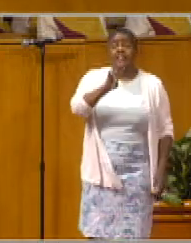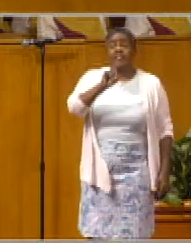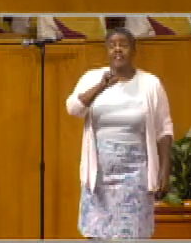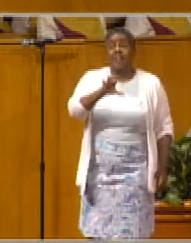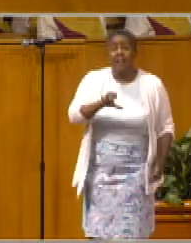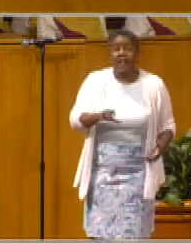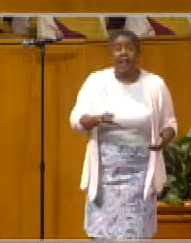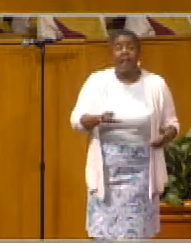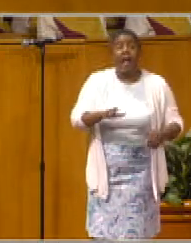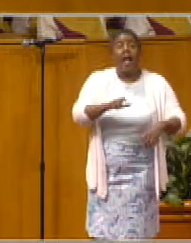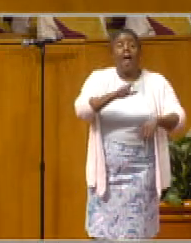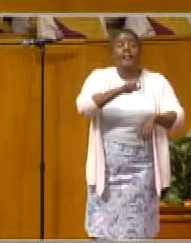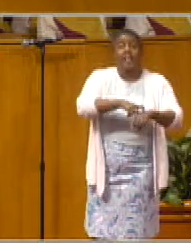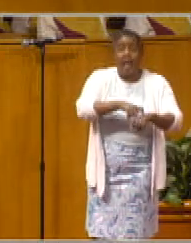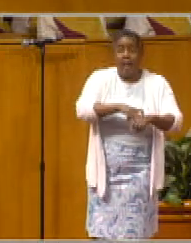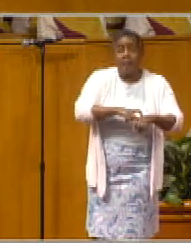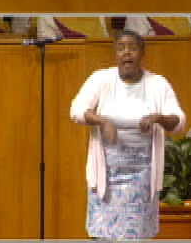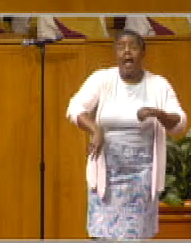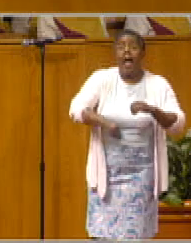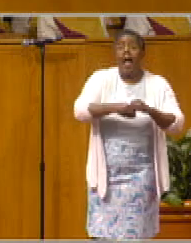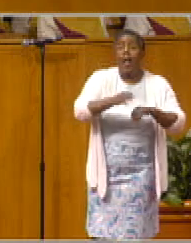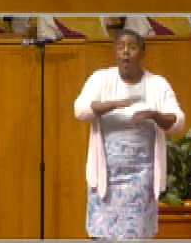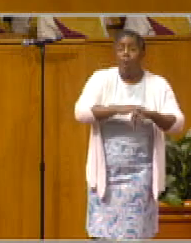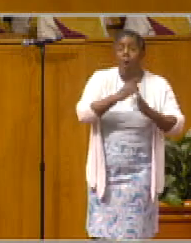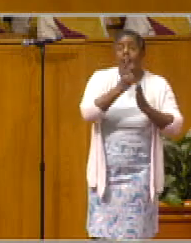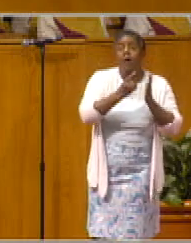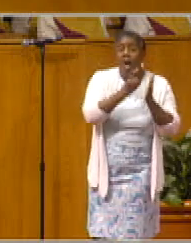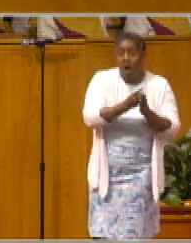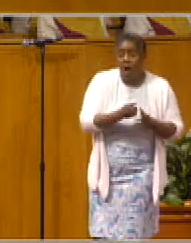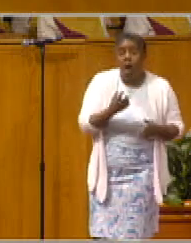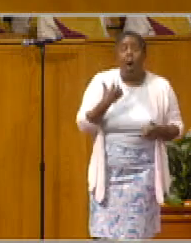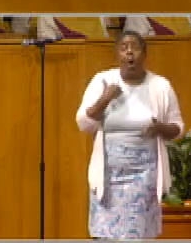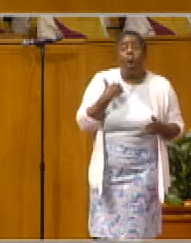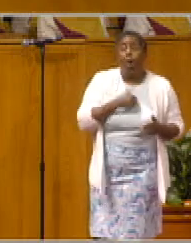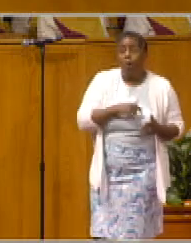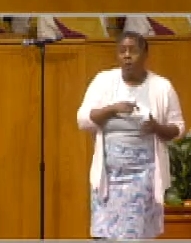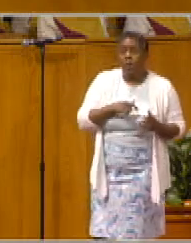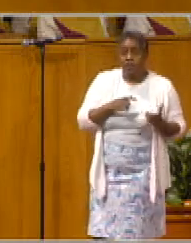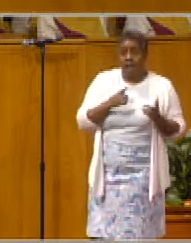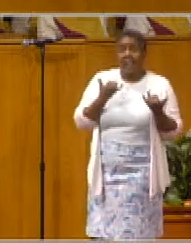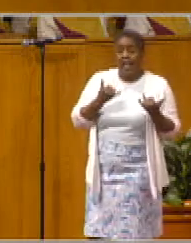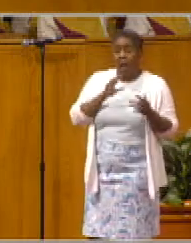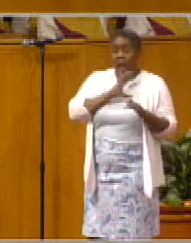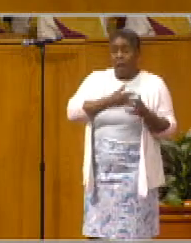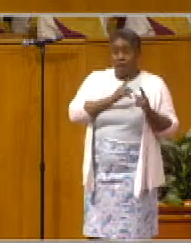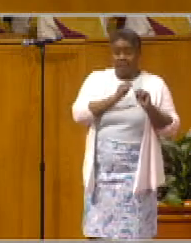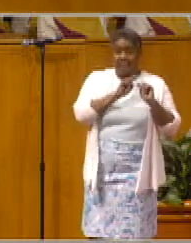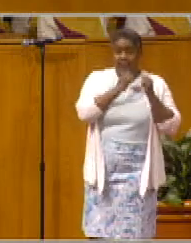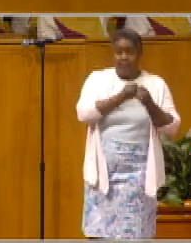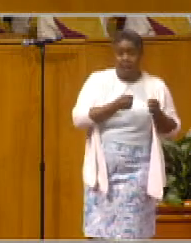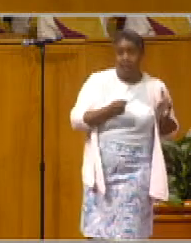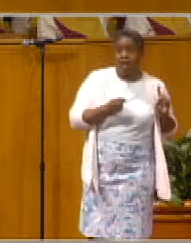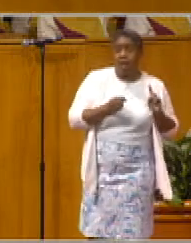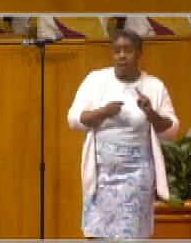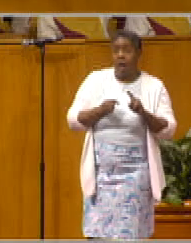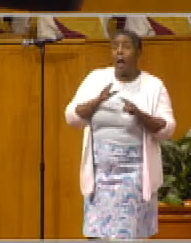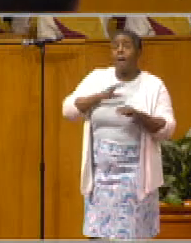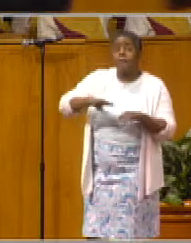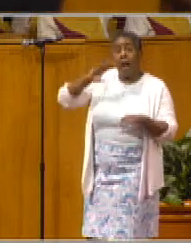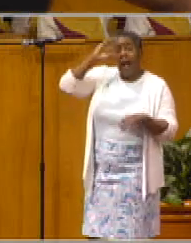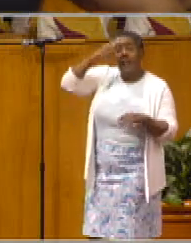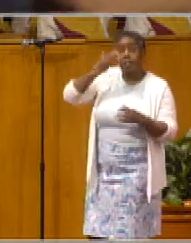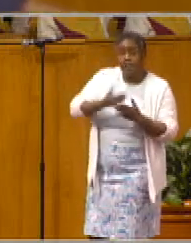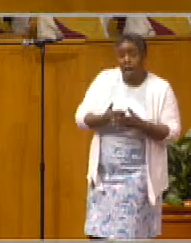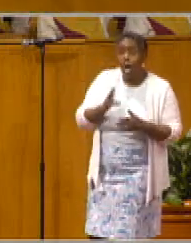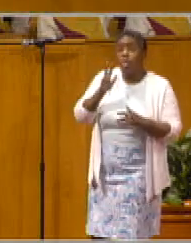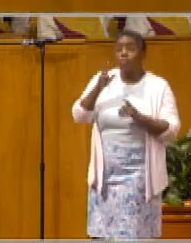I put time back on the clock. We inbounded the ball. My son stood outside the three-point